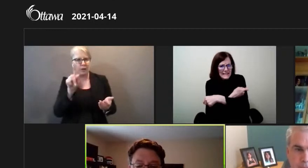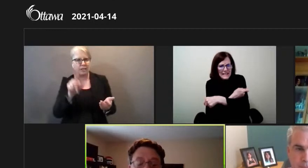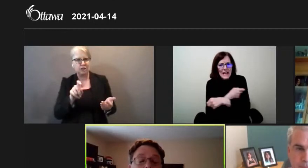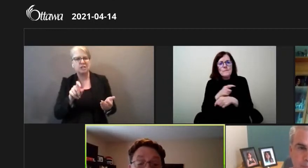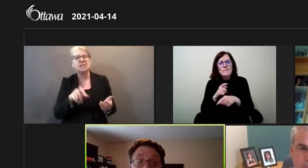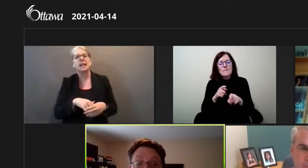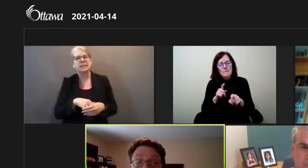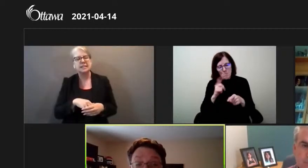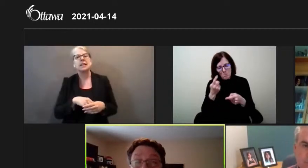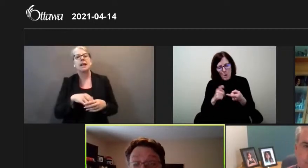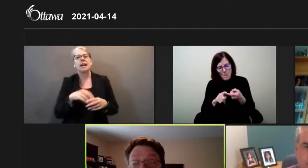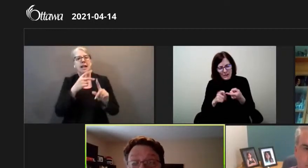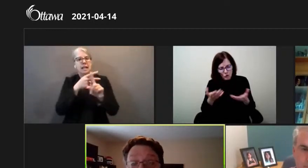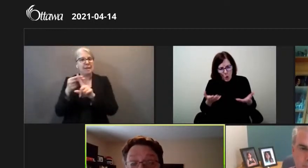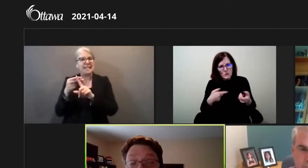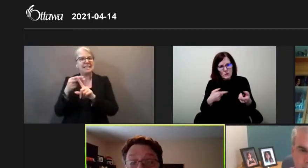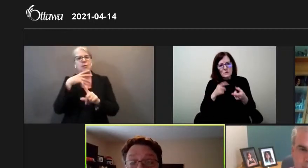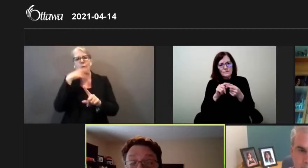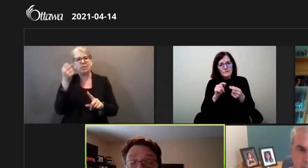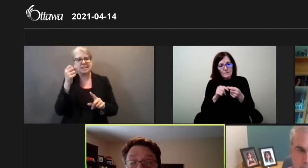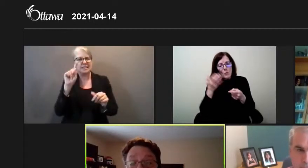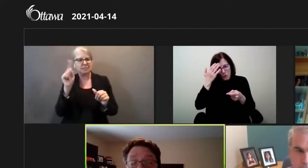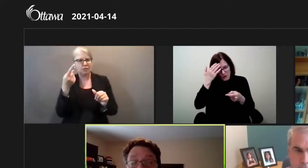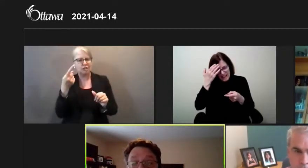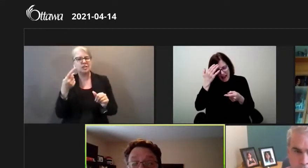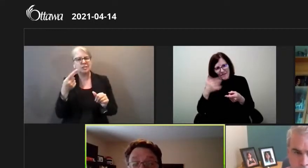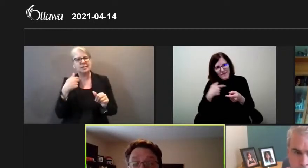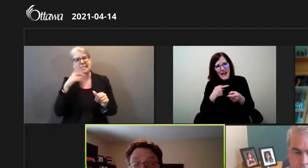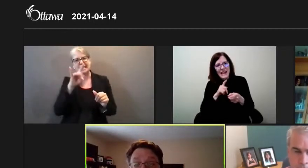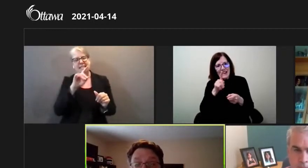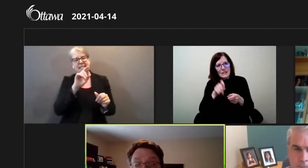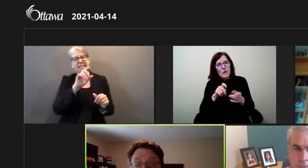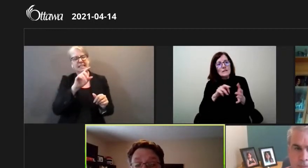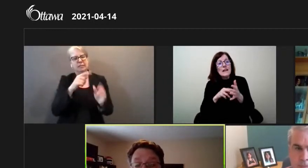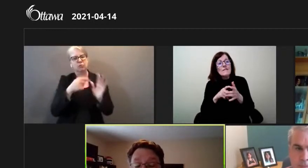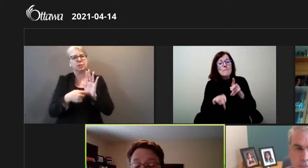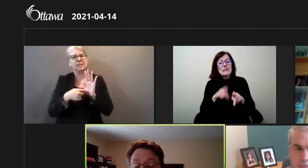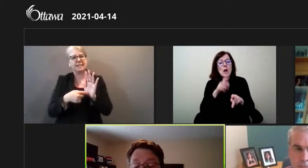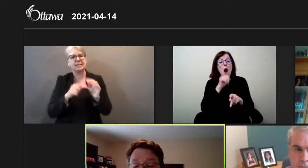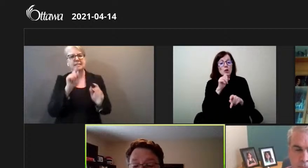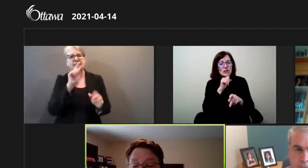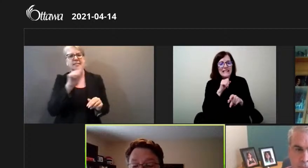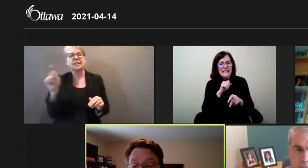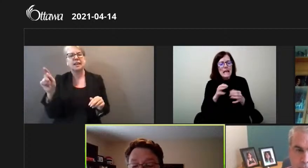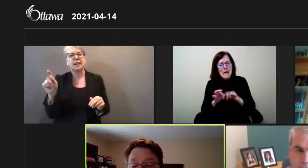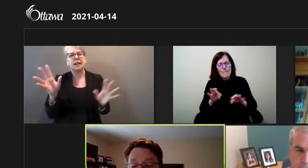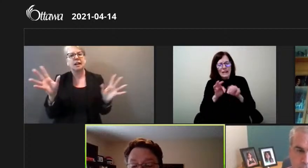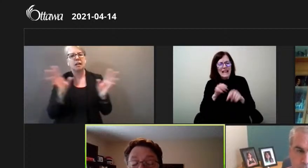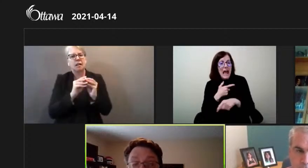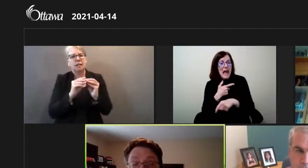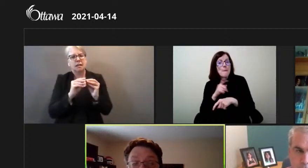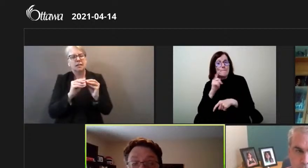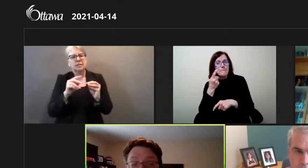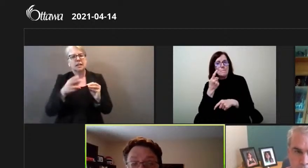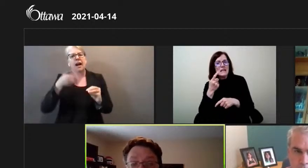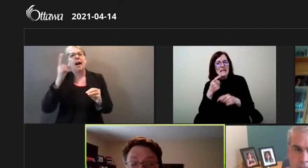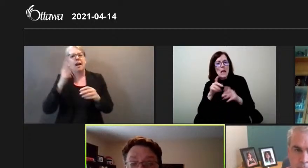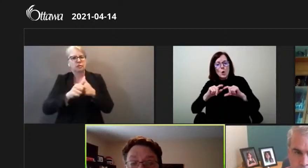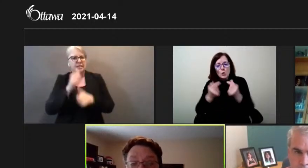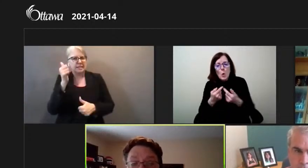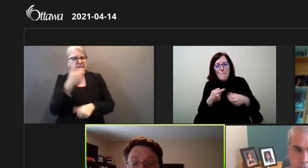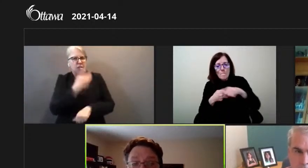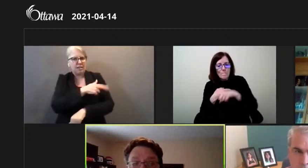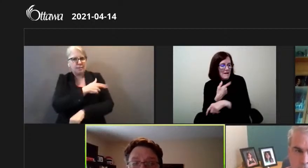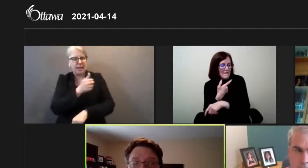was immunizing the oldest. You know, as I indicated, they do represent those at highest risk of